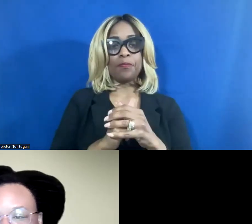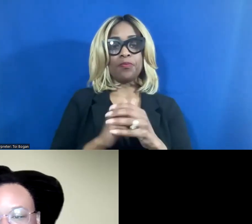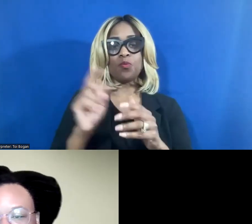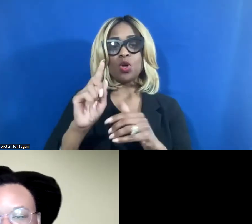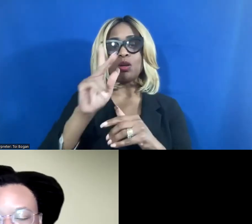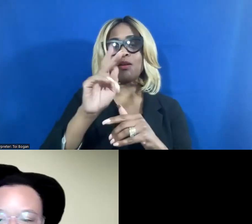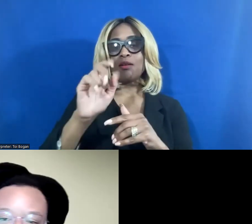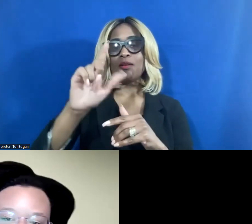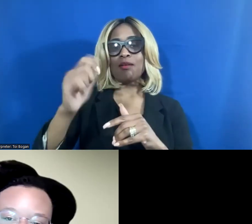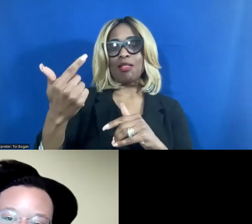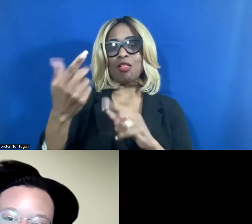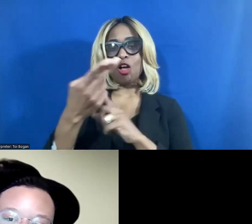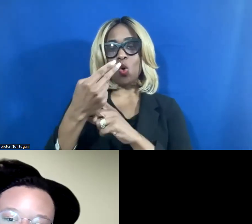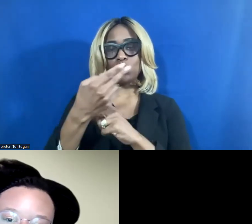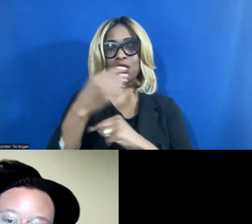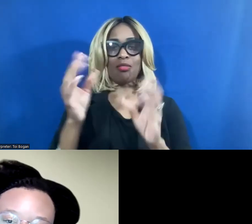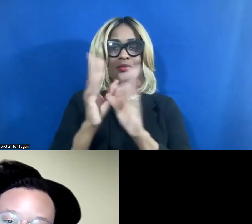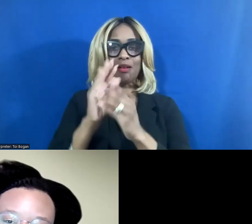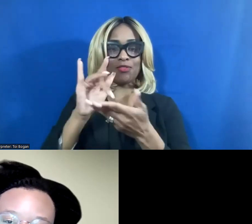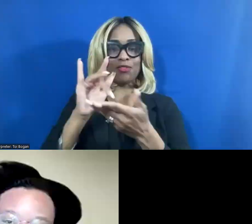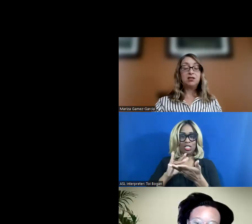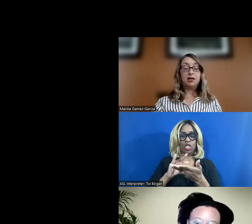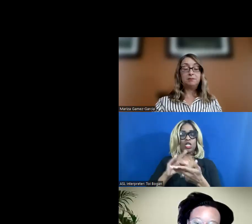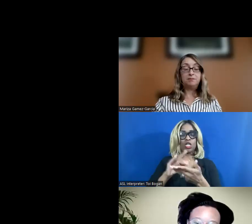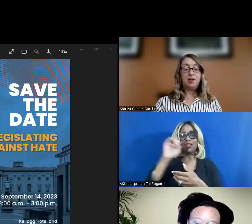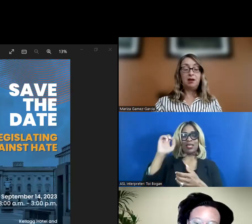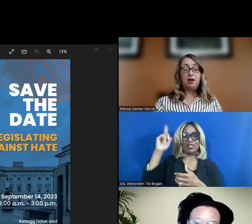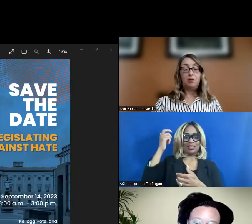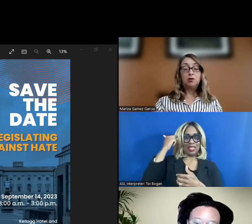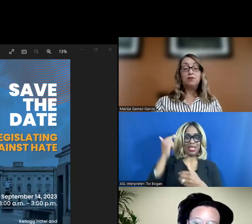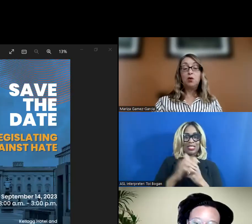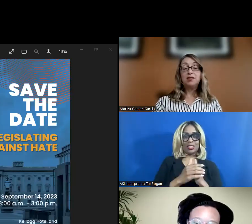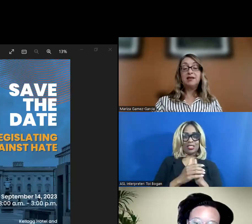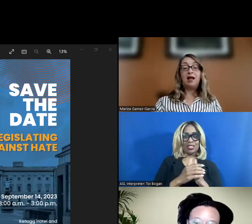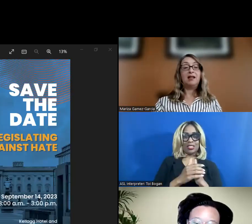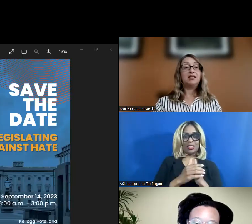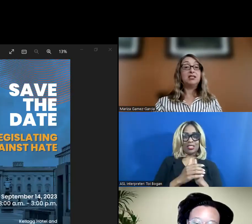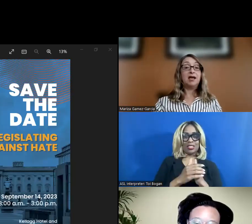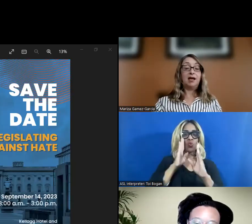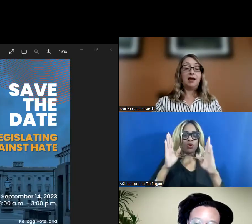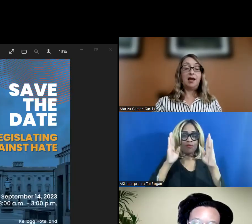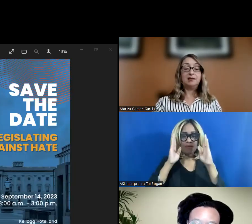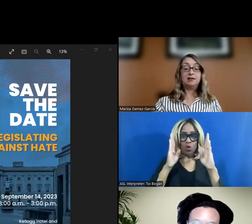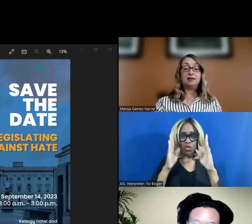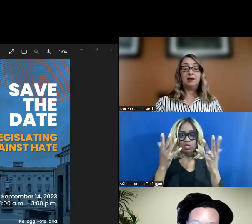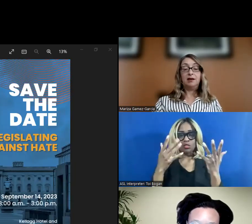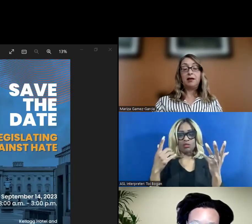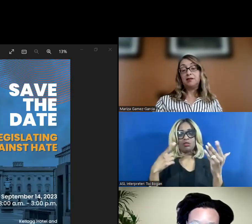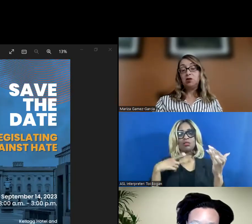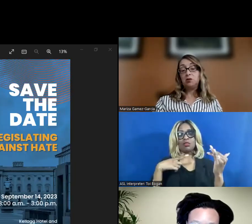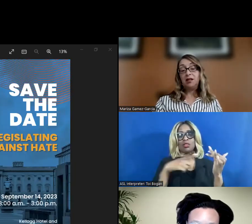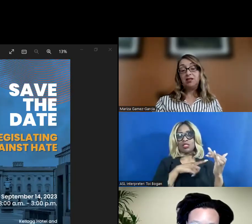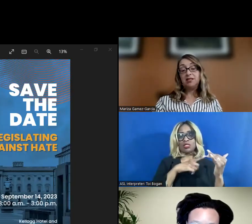Kellogg Hotel and Conference Center in East Lansing, Michigan, which will focus on legislating